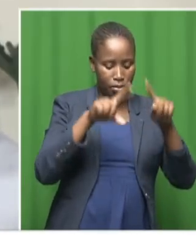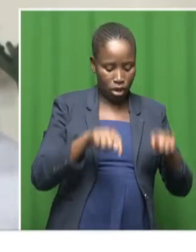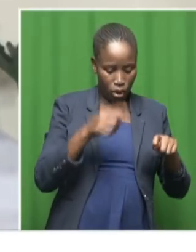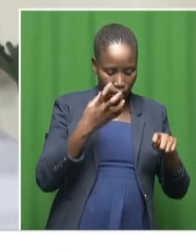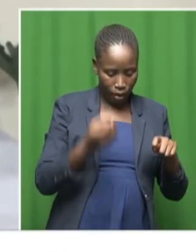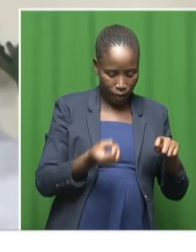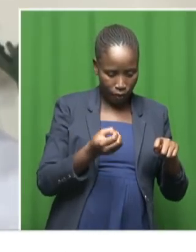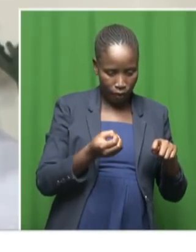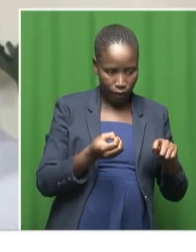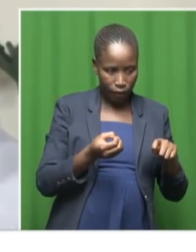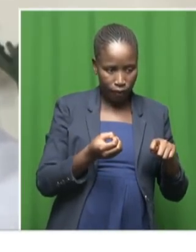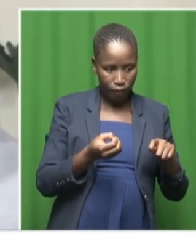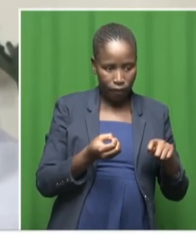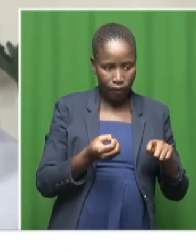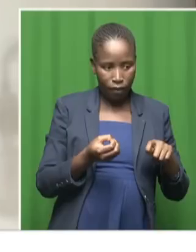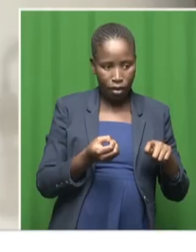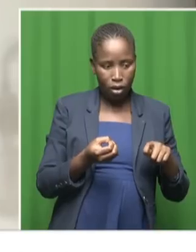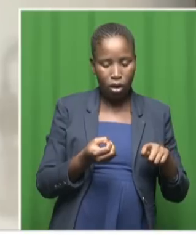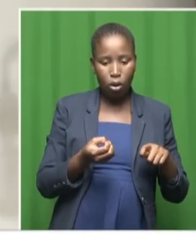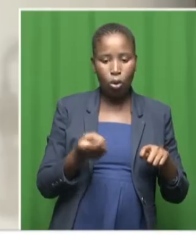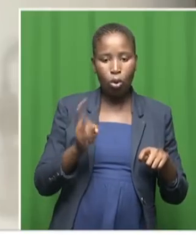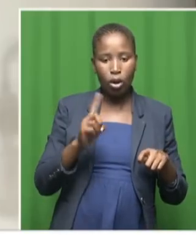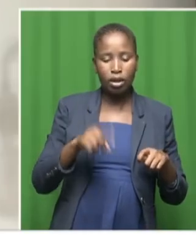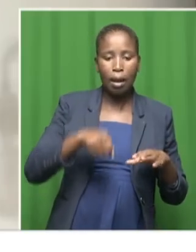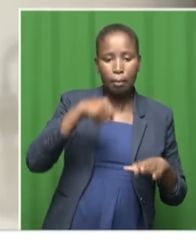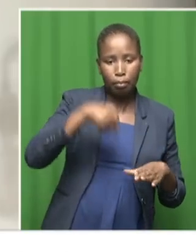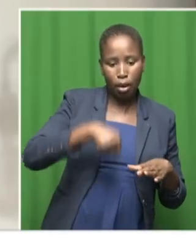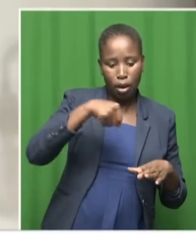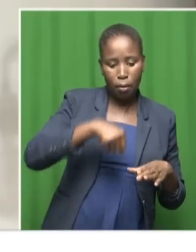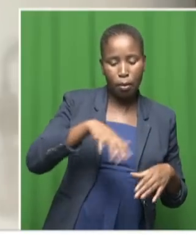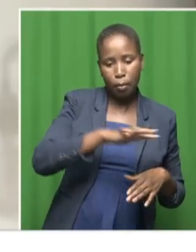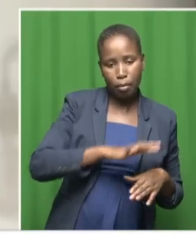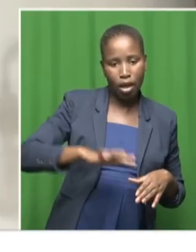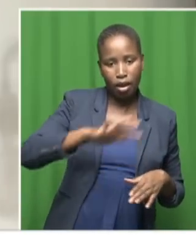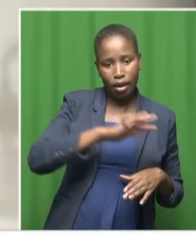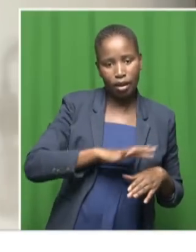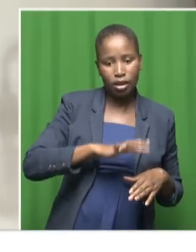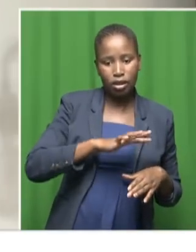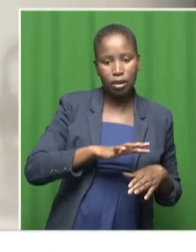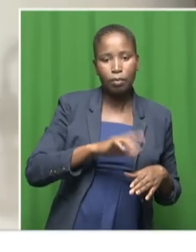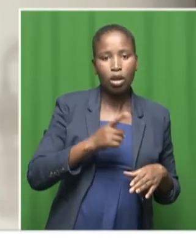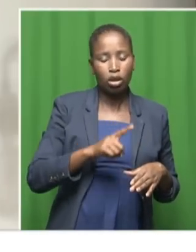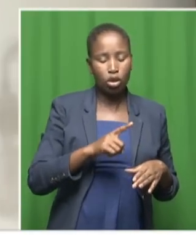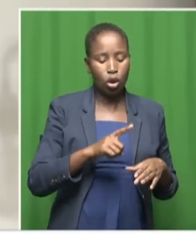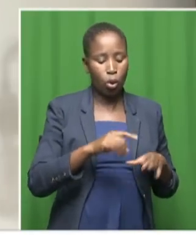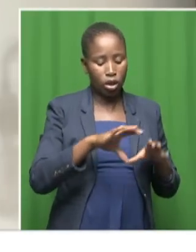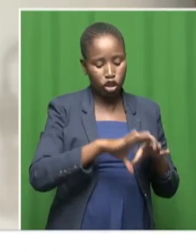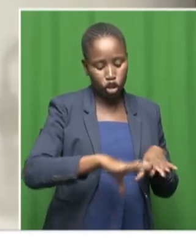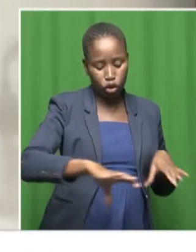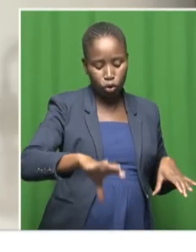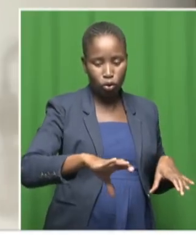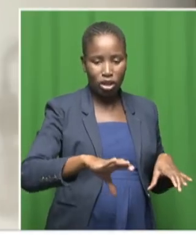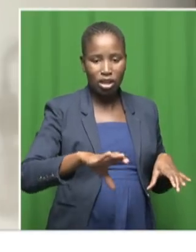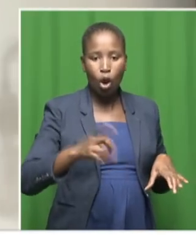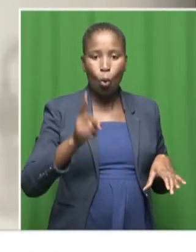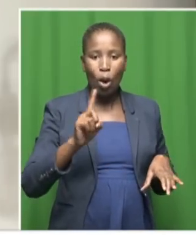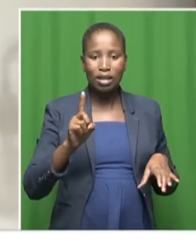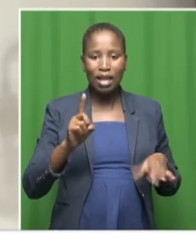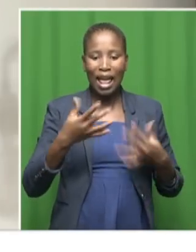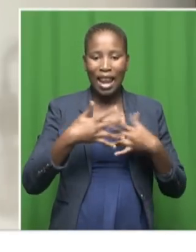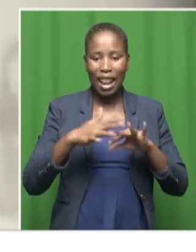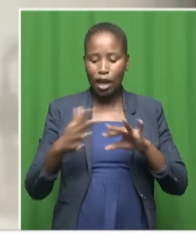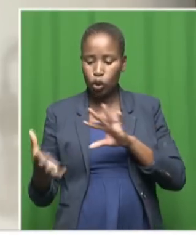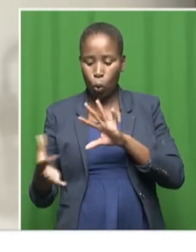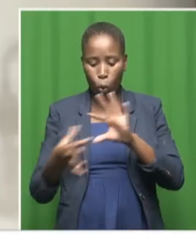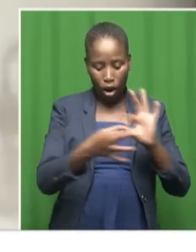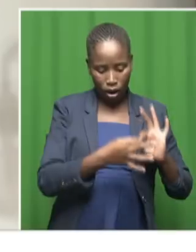quite a diverse topography, and the sewage reticulation network, which is essentially all the sewer pipes, are